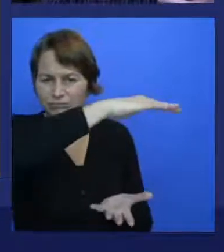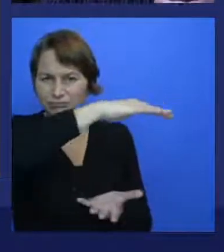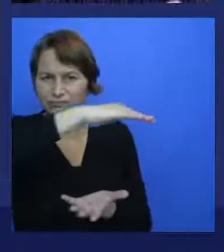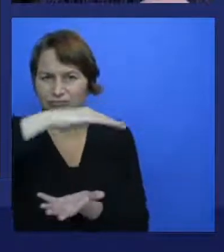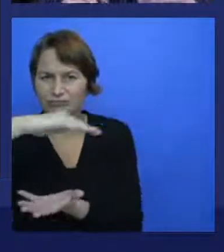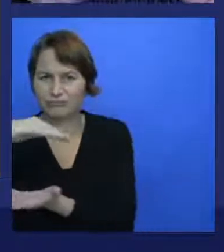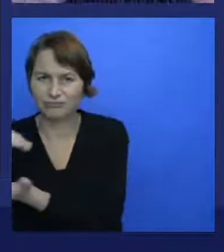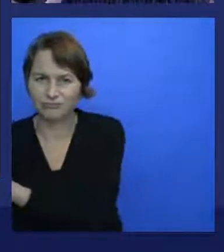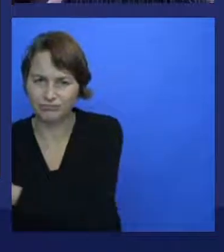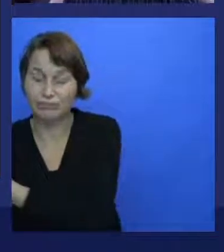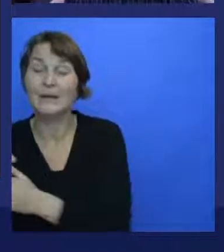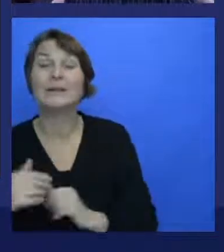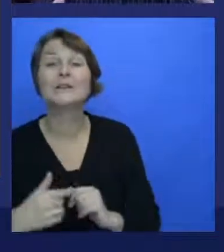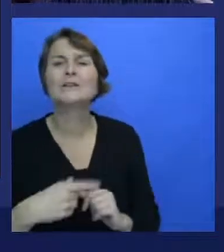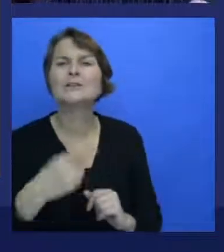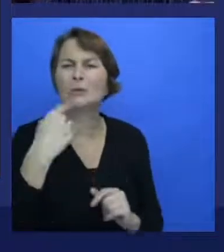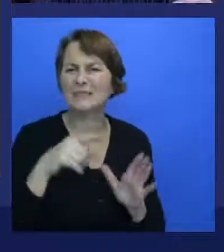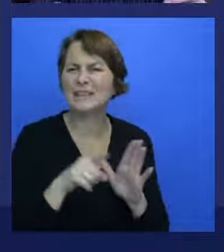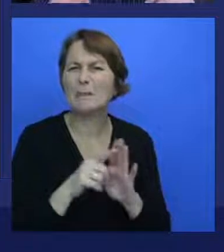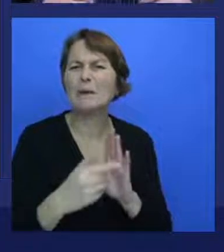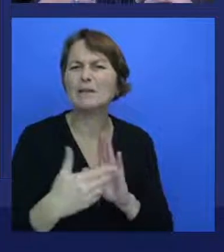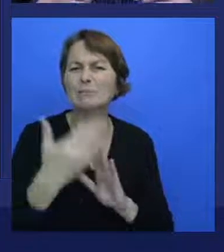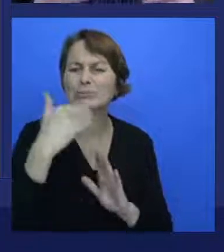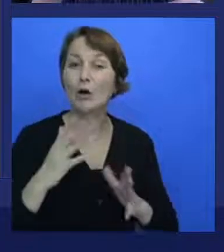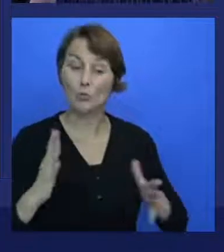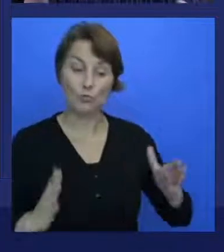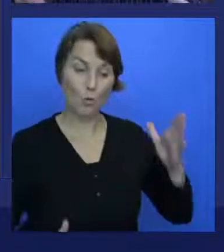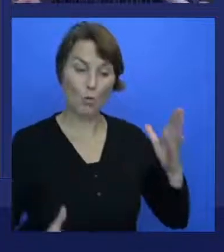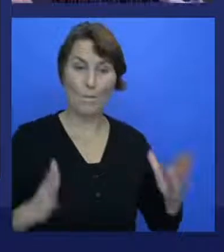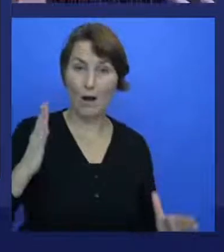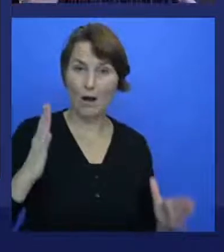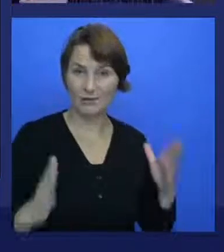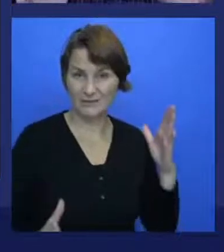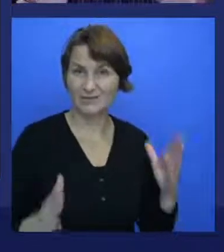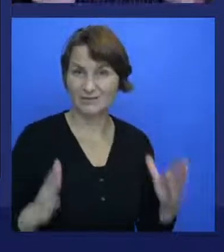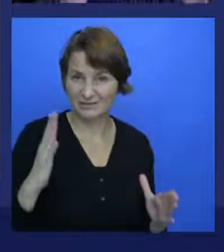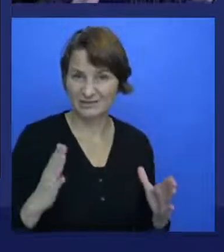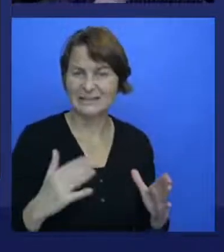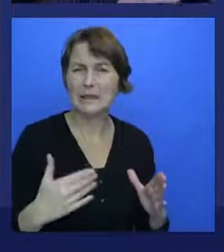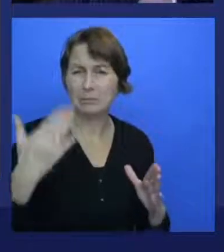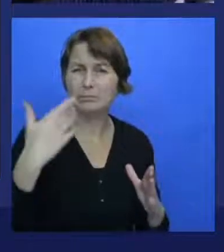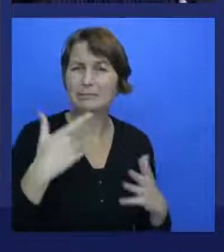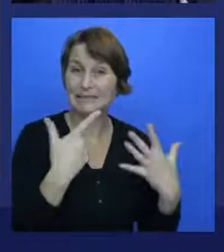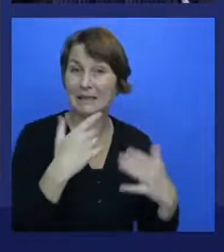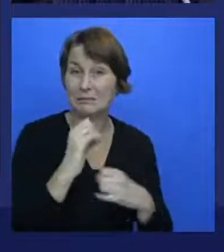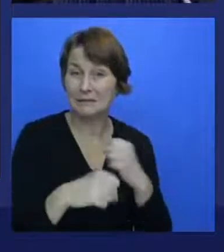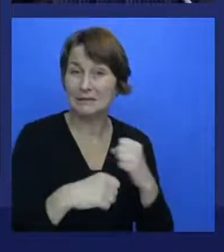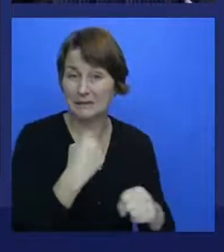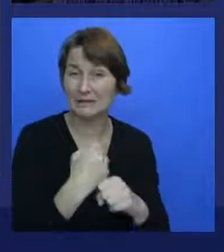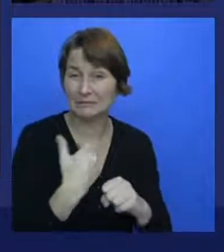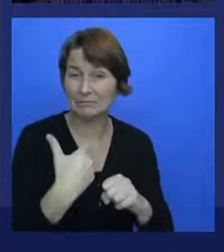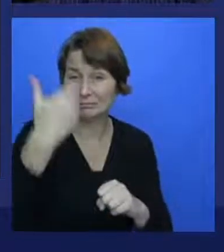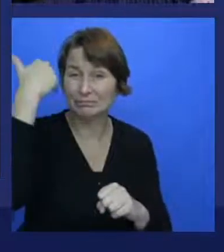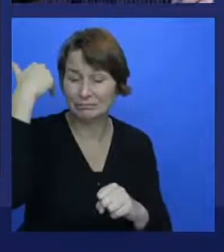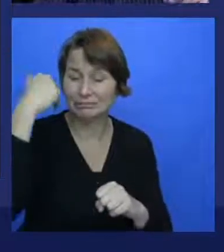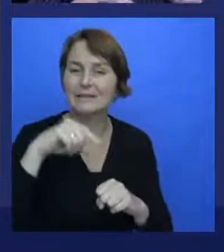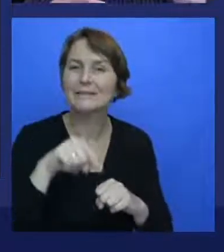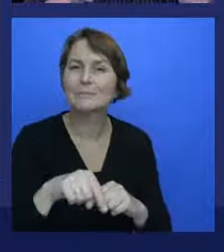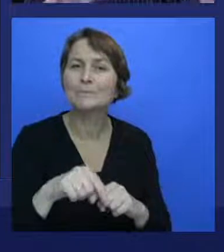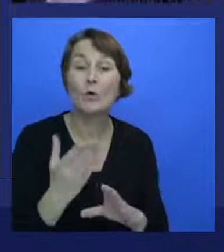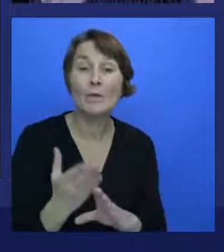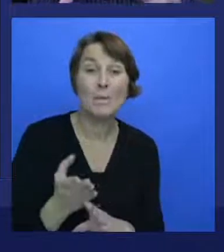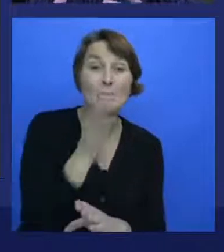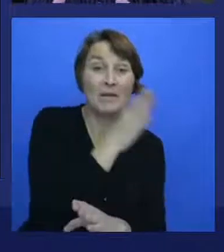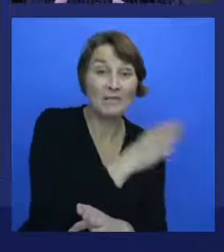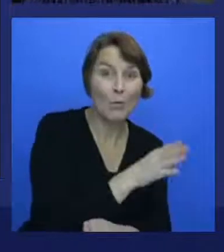from the 70s when robots really appear in manufacturing. Robots existed before the concept of artificial intelligence.